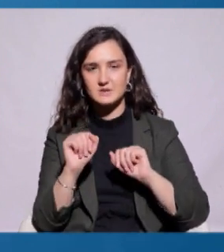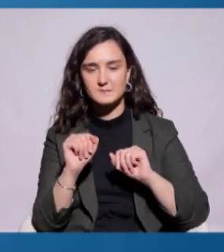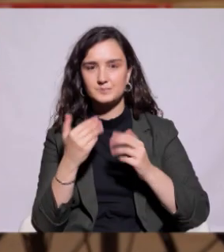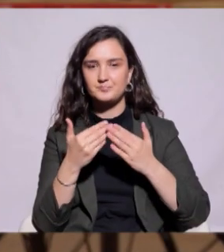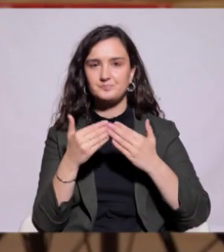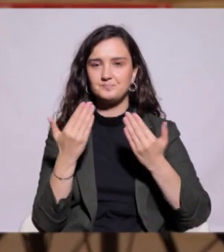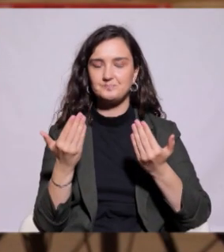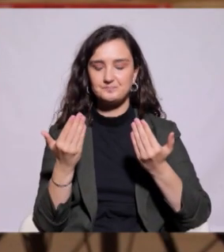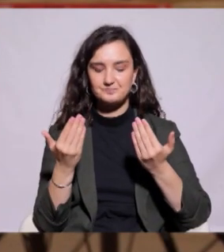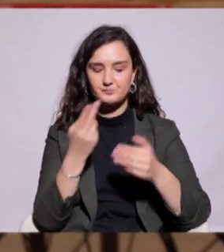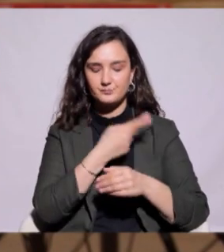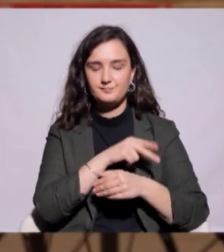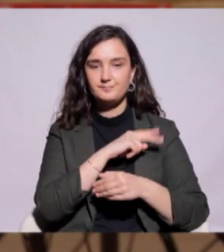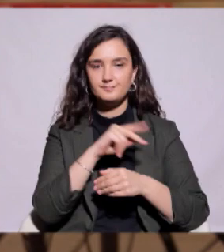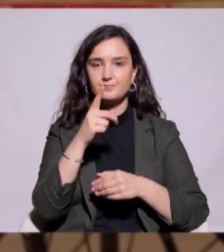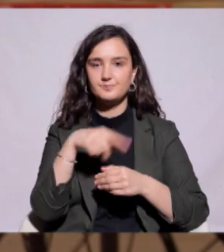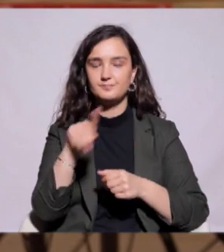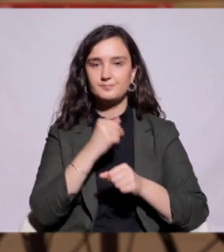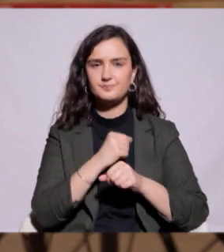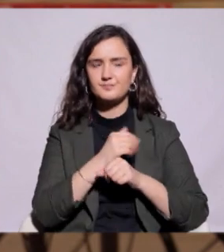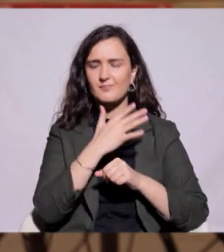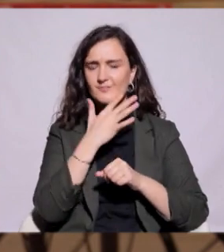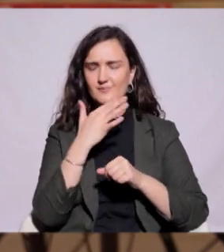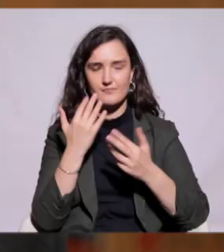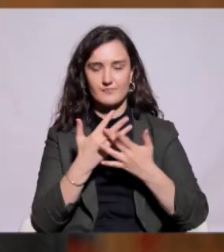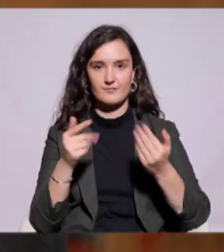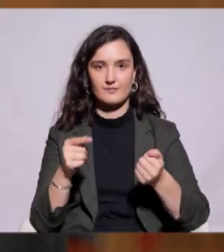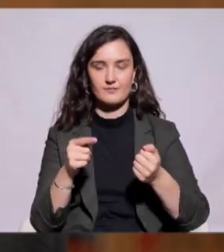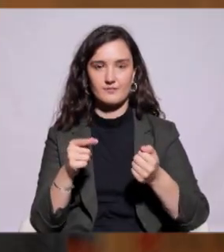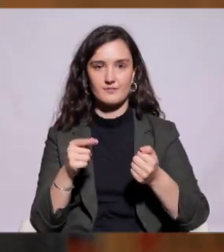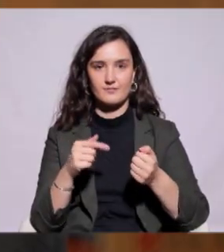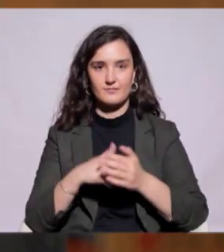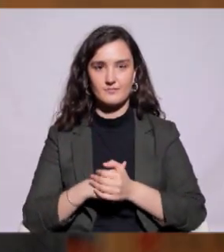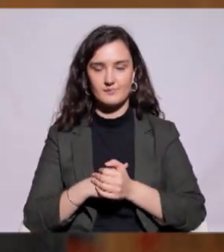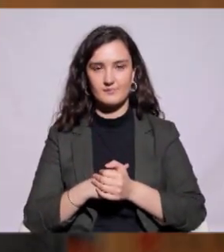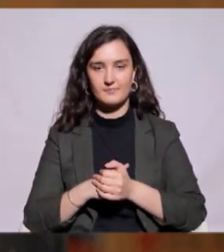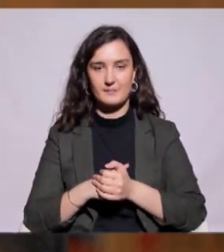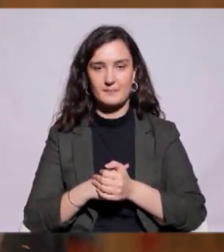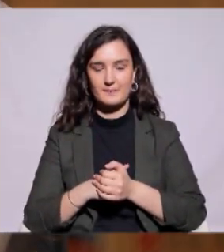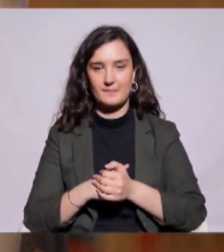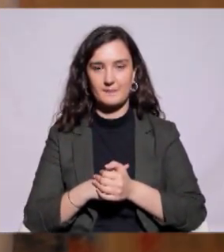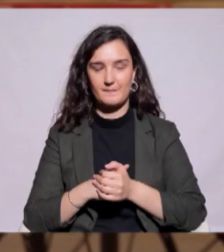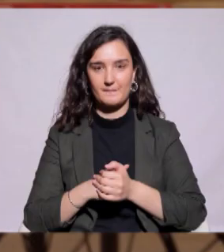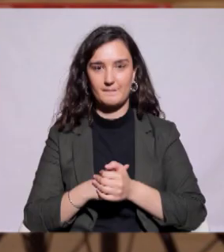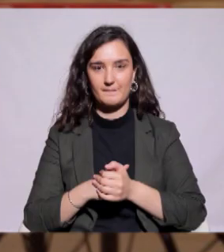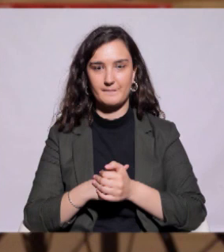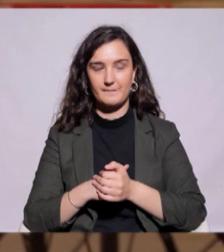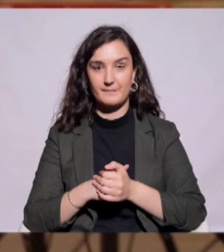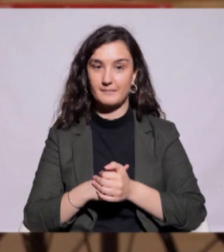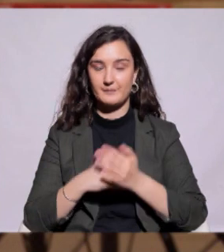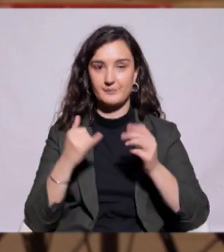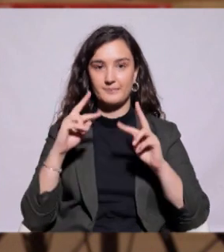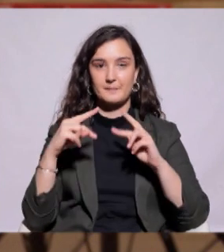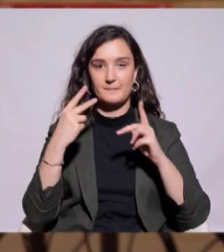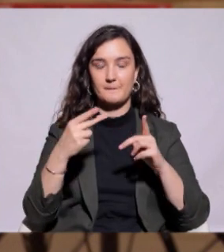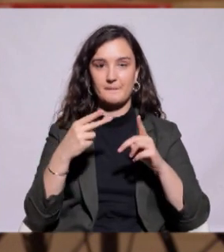or machines in hospitals, so it does lots of things. So much needed nowadays. Definitely. Now, let's move on to